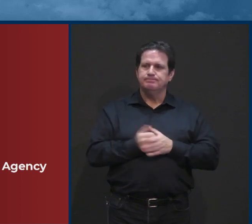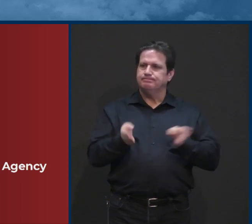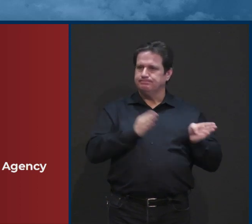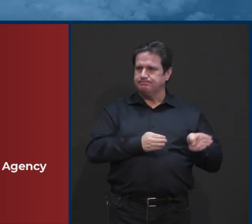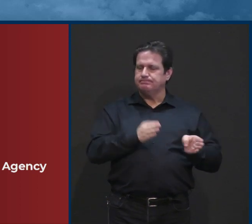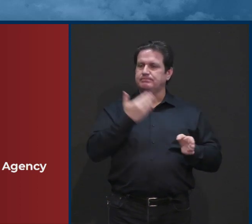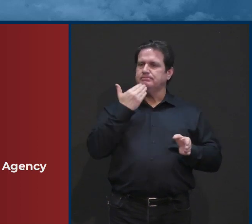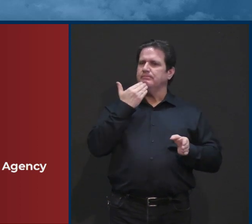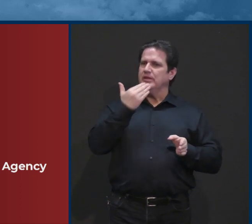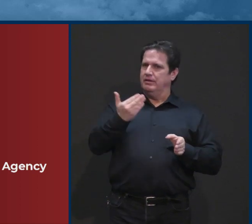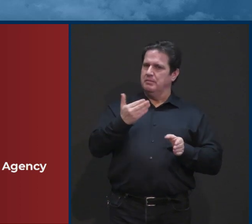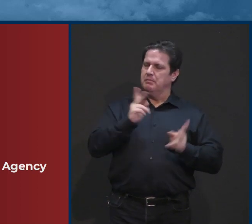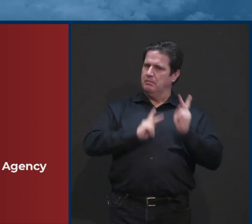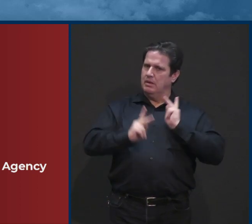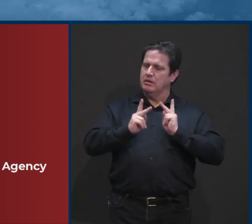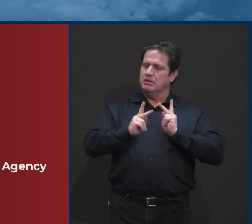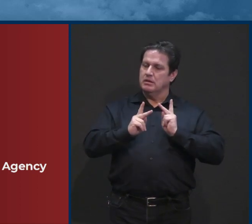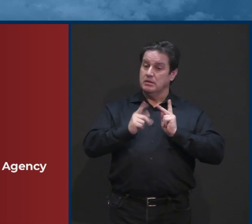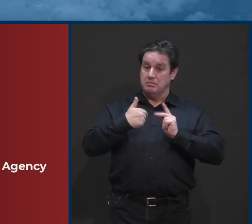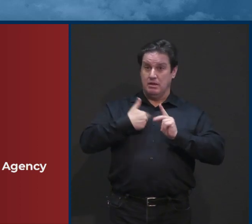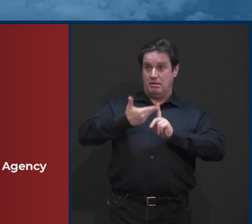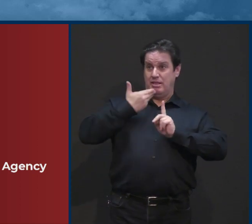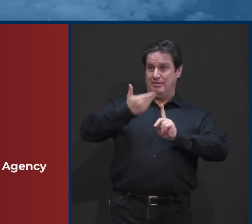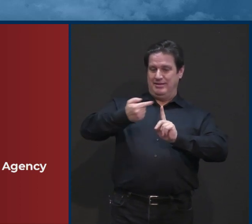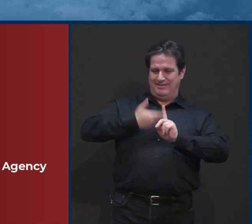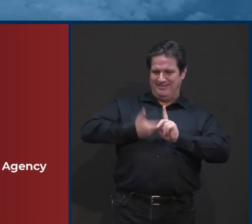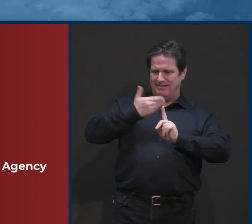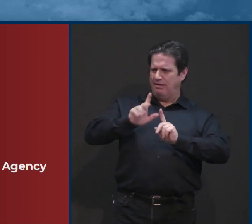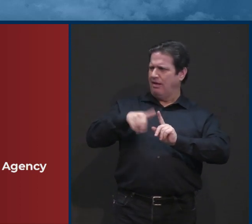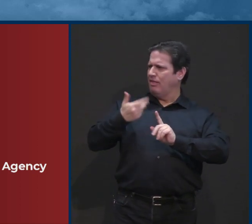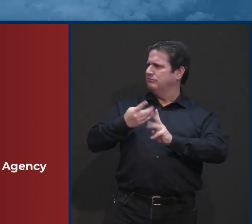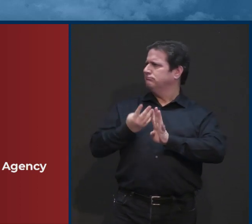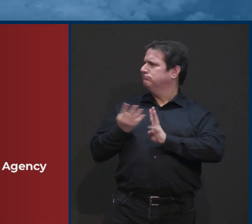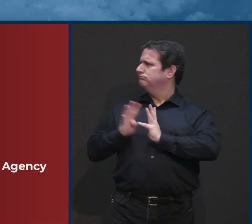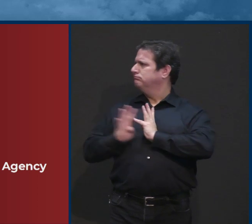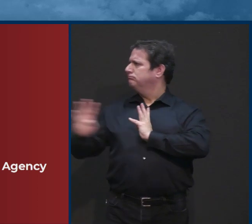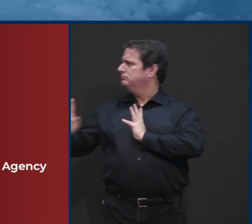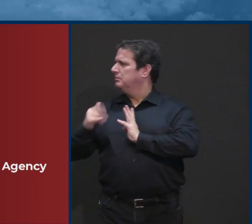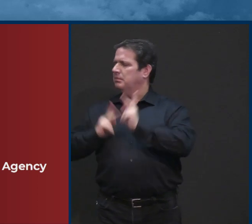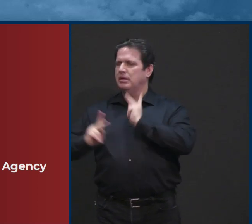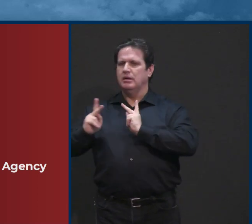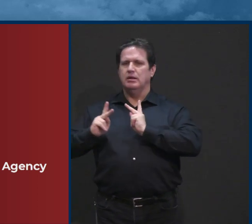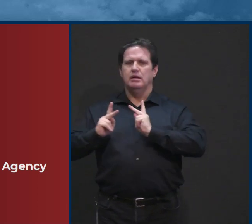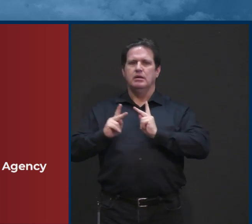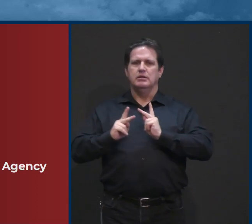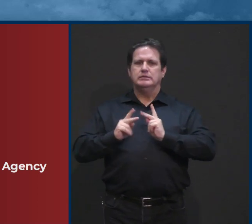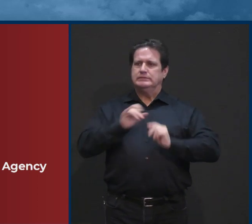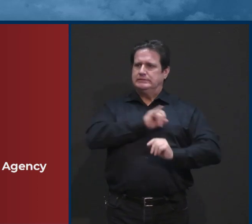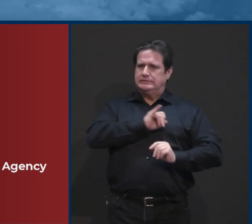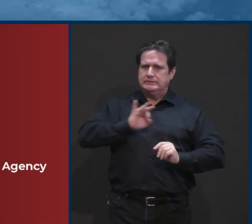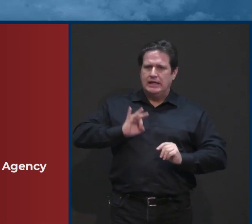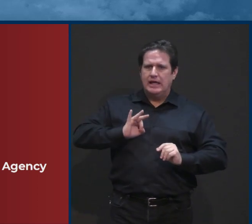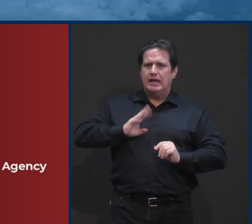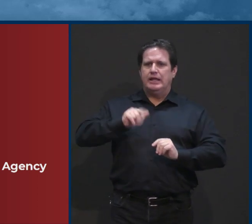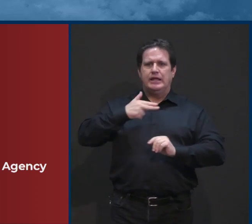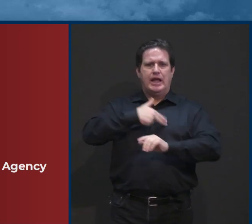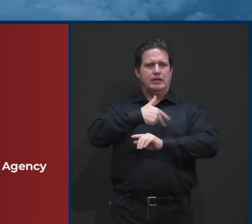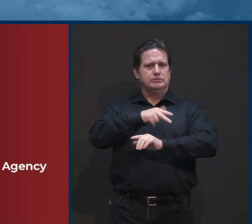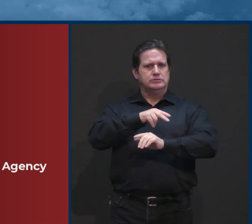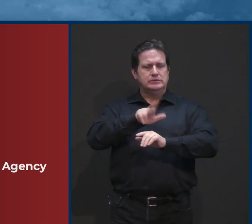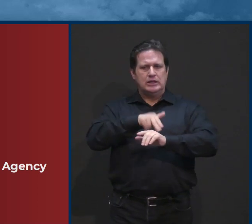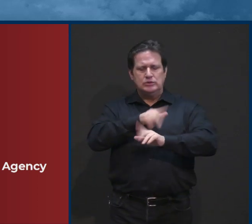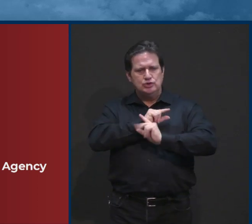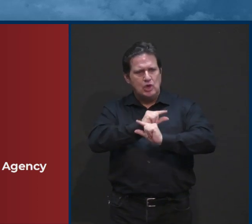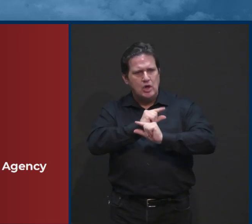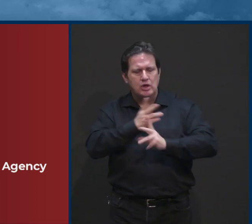so thank you, sir. And there's a lot of people to thank to get us to where we are today. The curative staff, National Guard continues to be